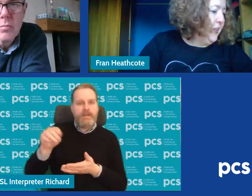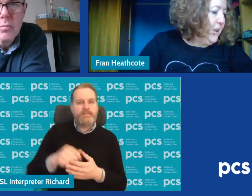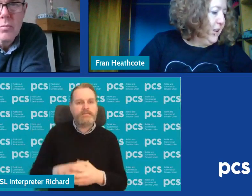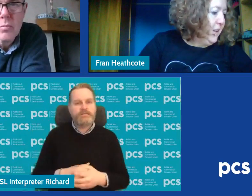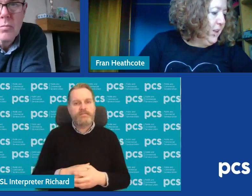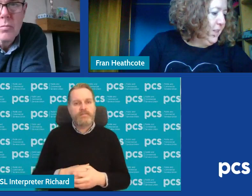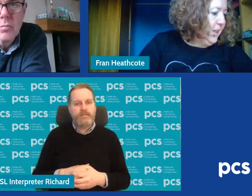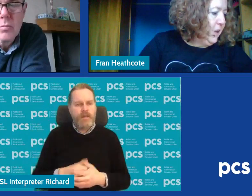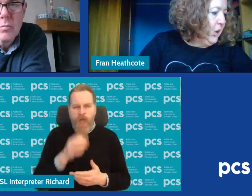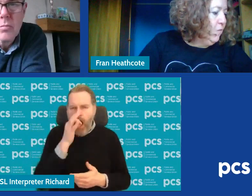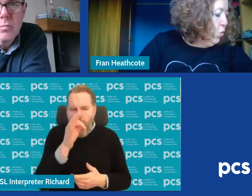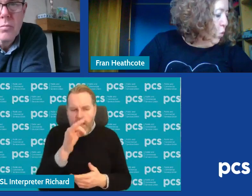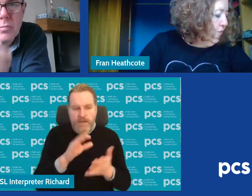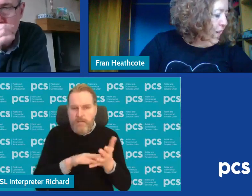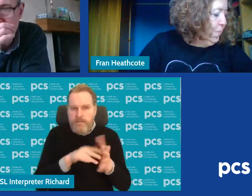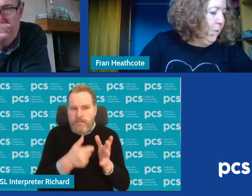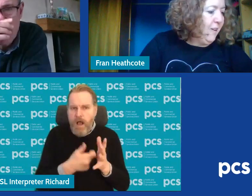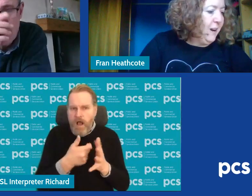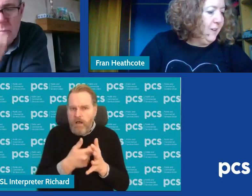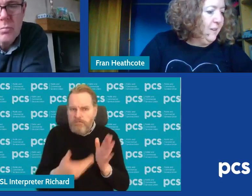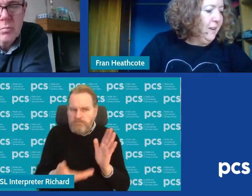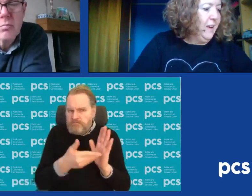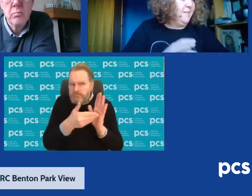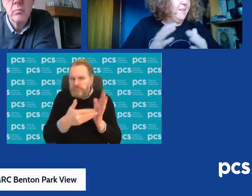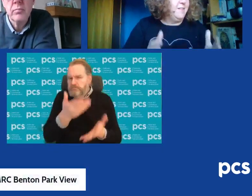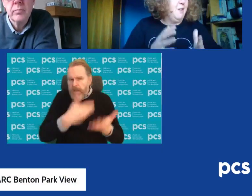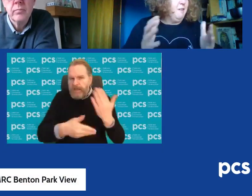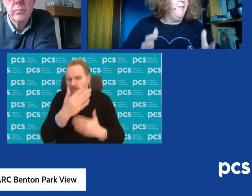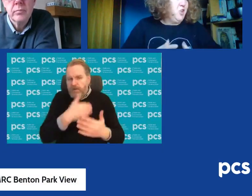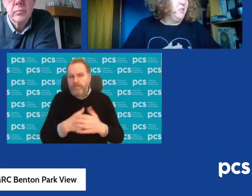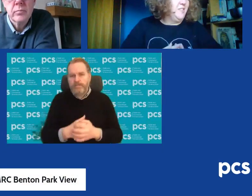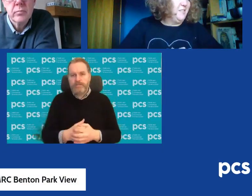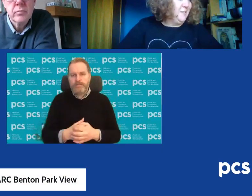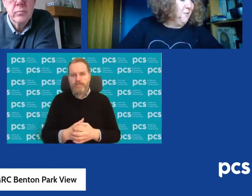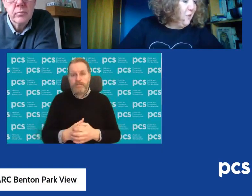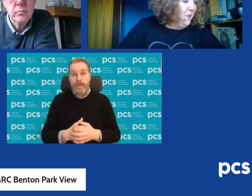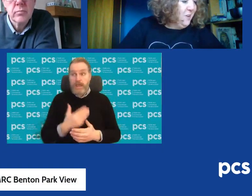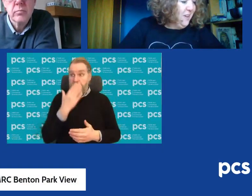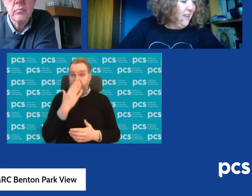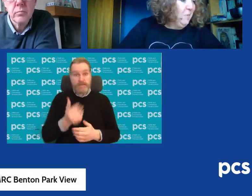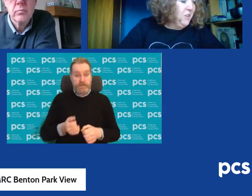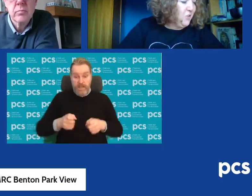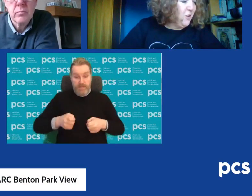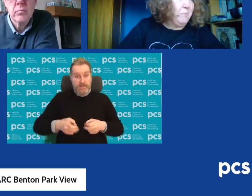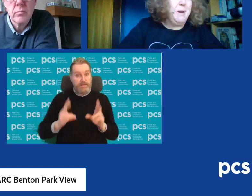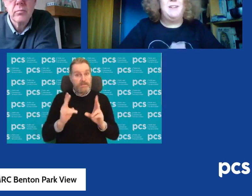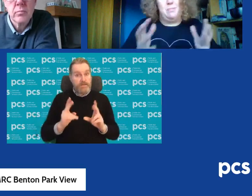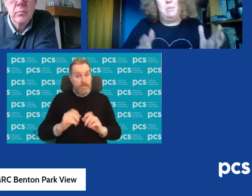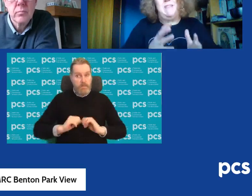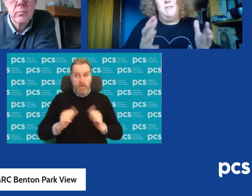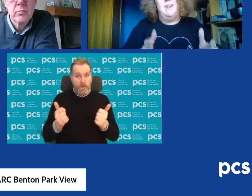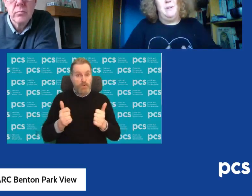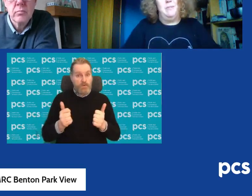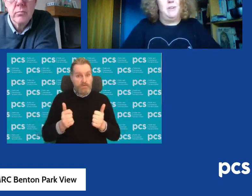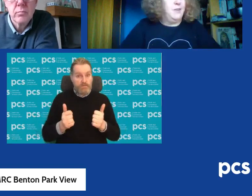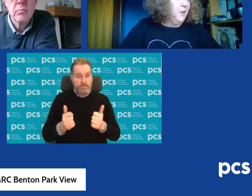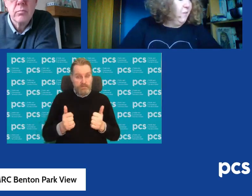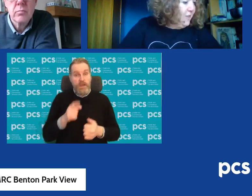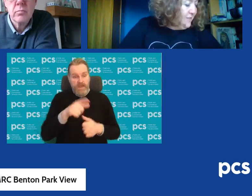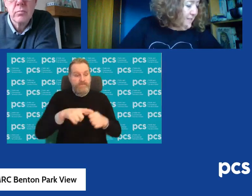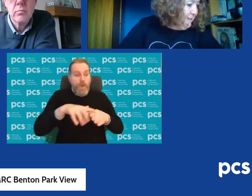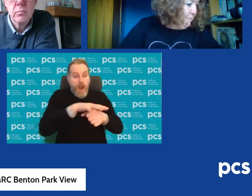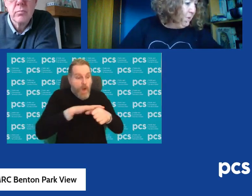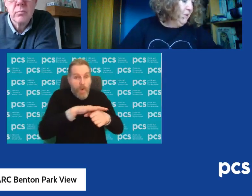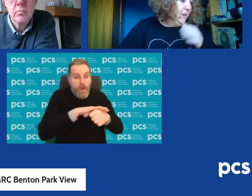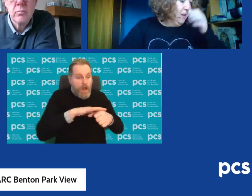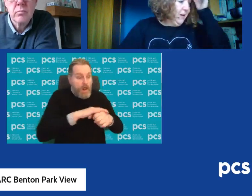know, I think overall the feedback we've had is that it's a very efficient system for claiming the strike pay that's been developed over